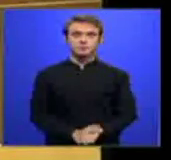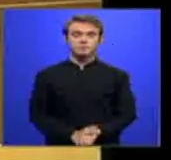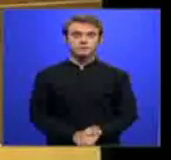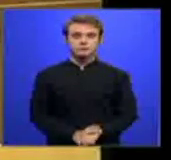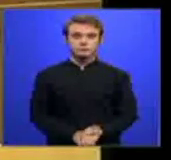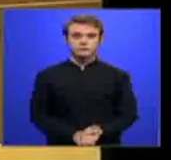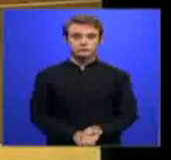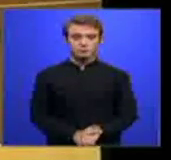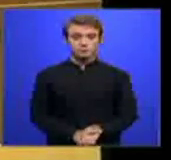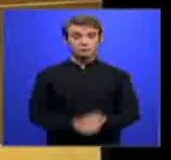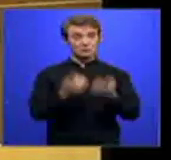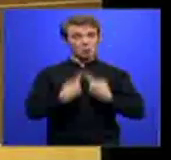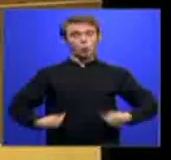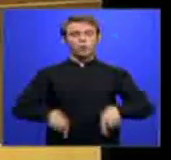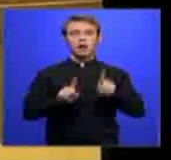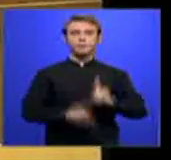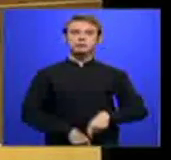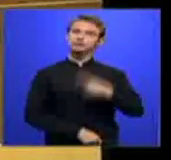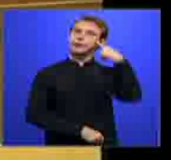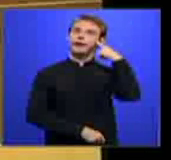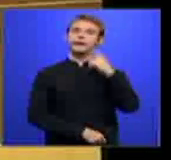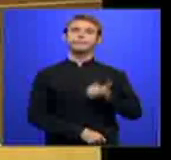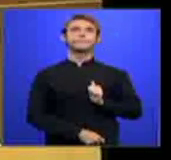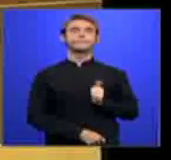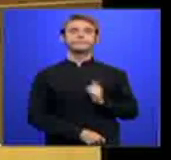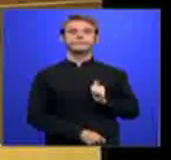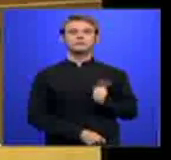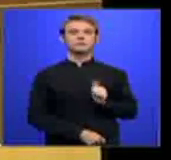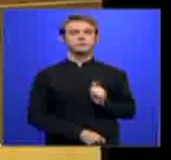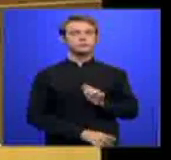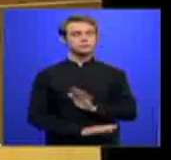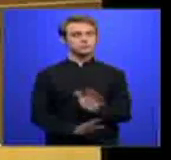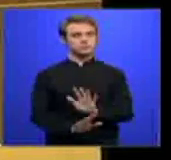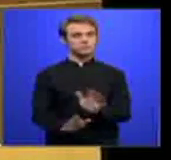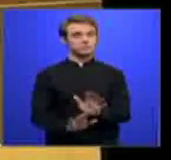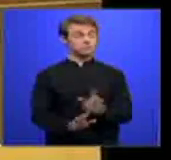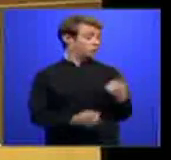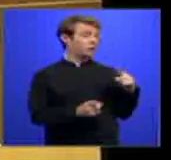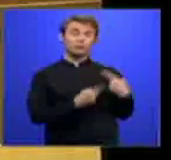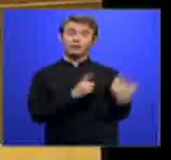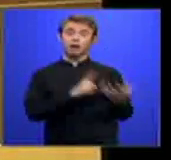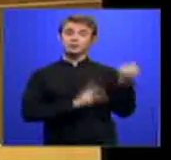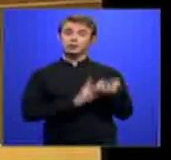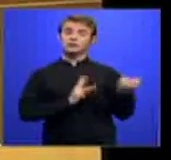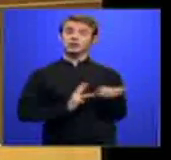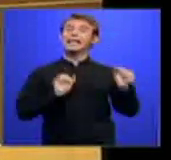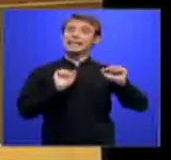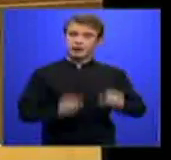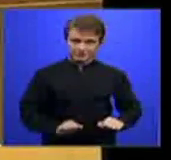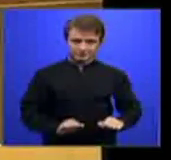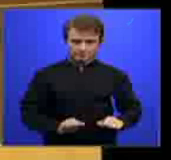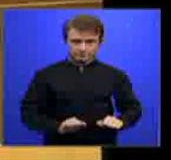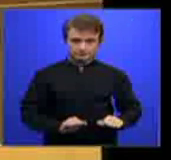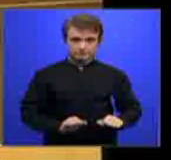We should not become complacent in light of these achievements. Given the high